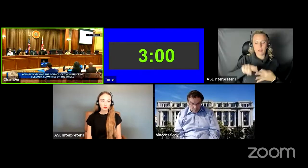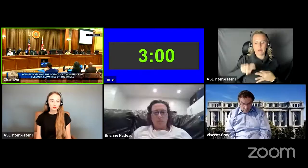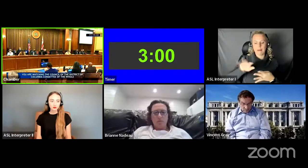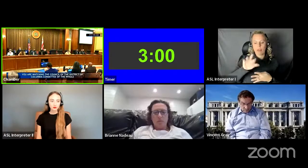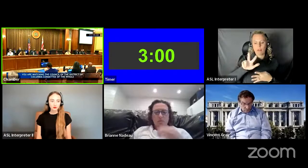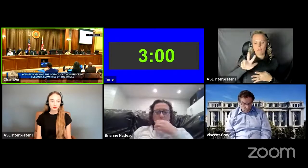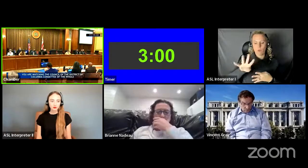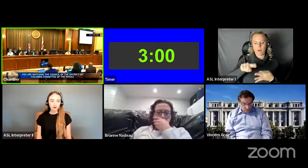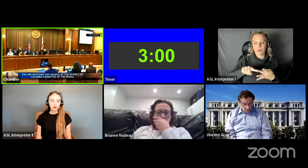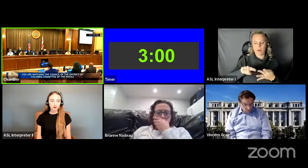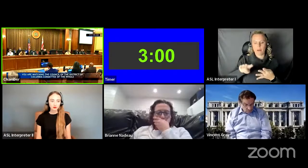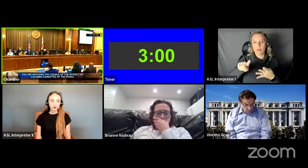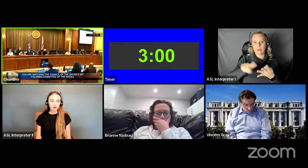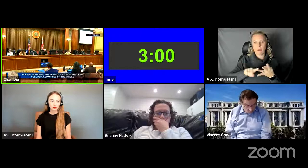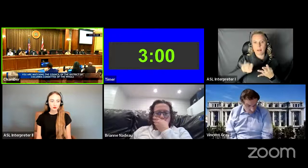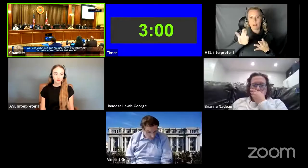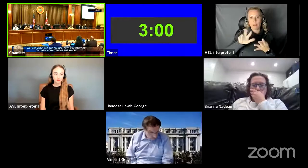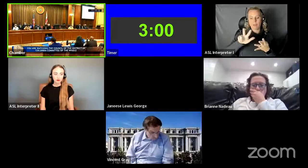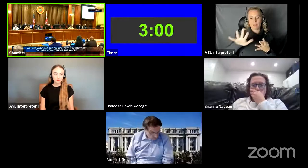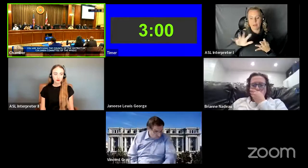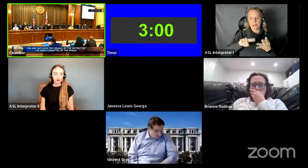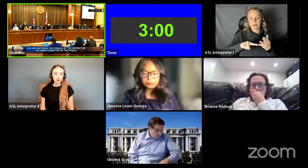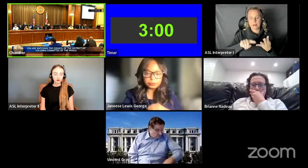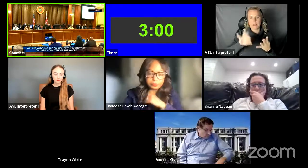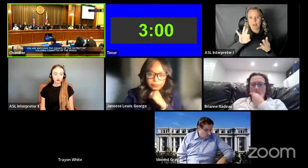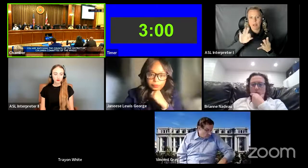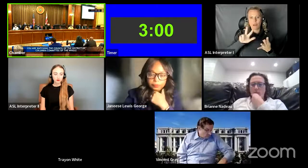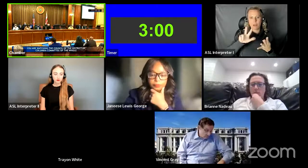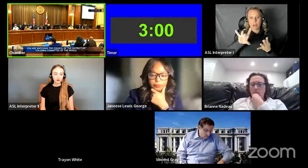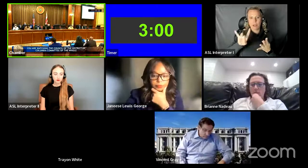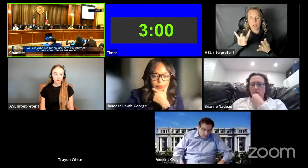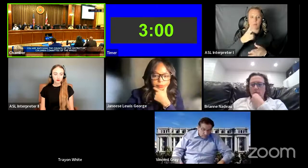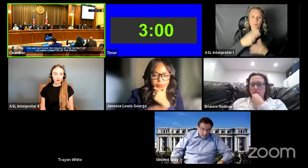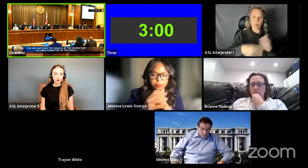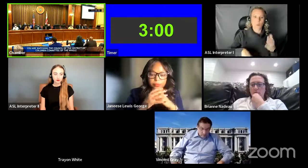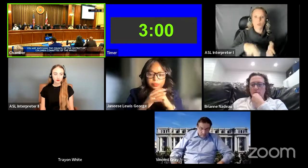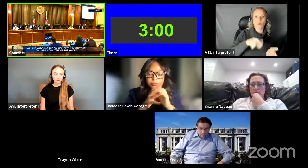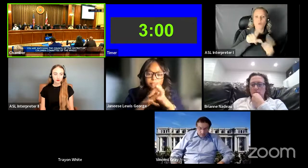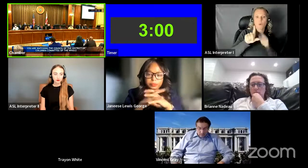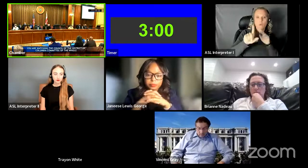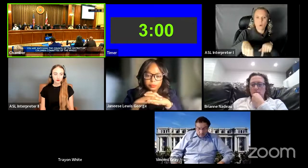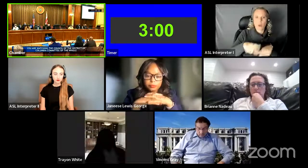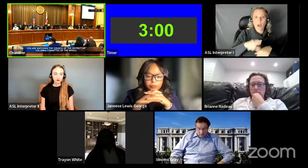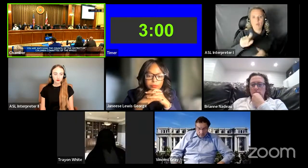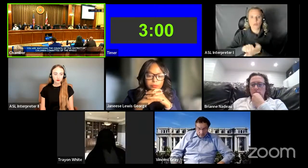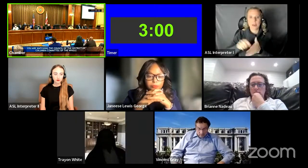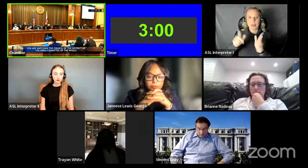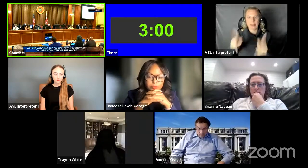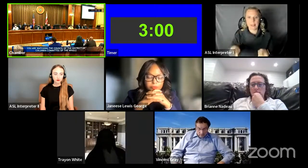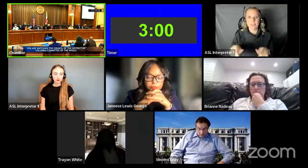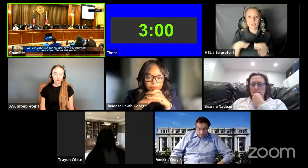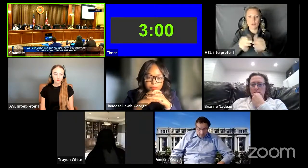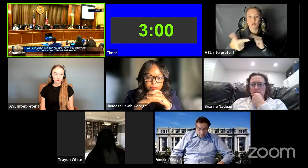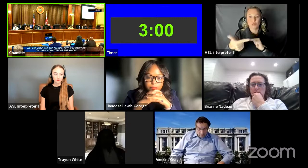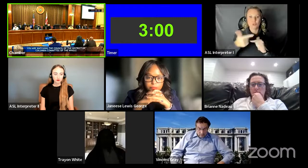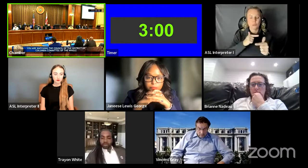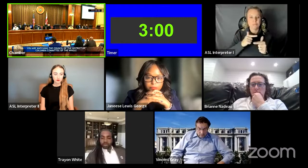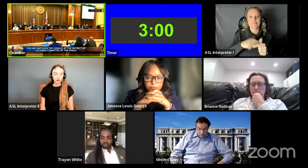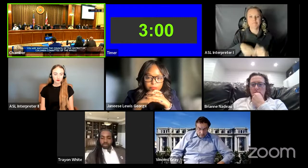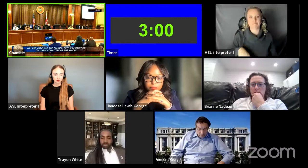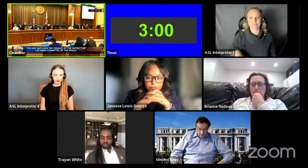933, 934, 935, and 938, both the reports and the prints with leave for staff. Councilmember Robert